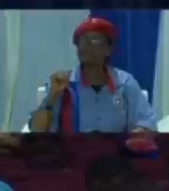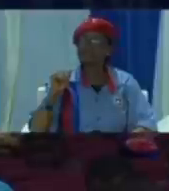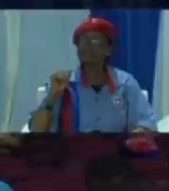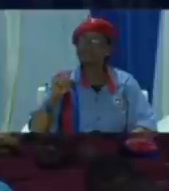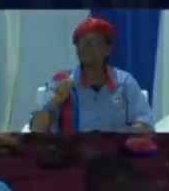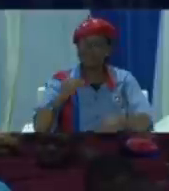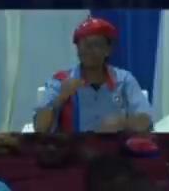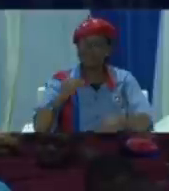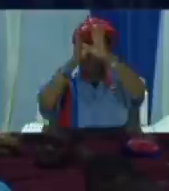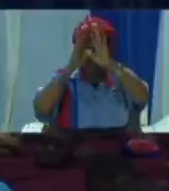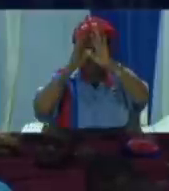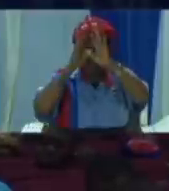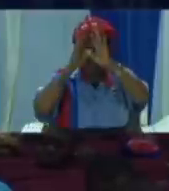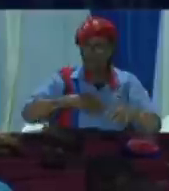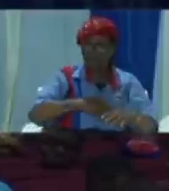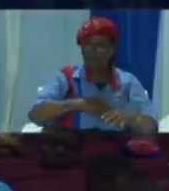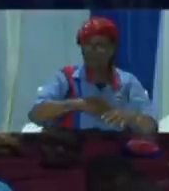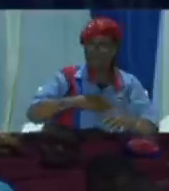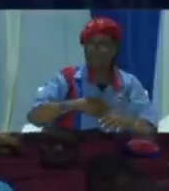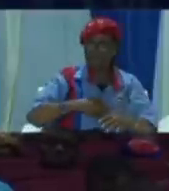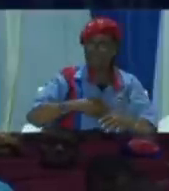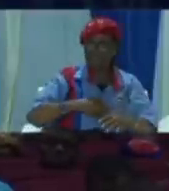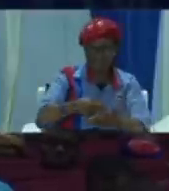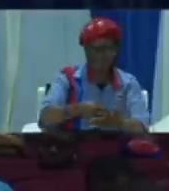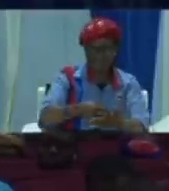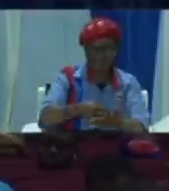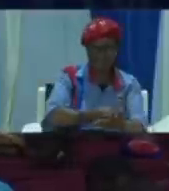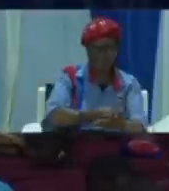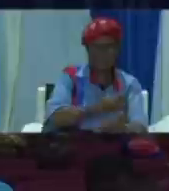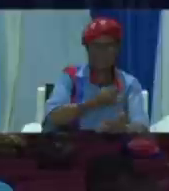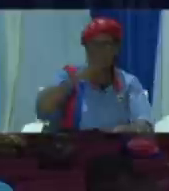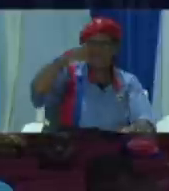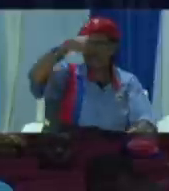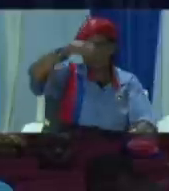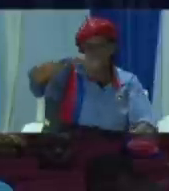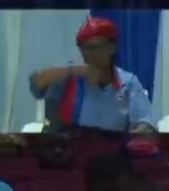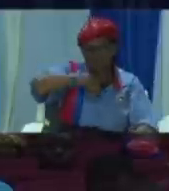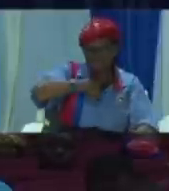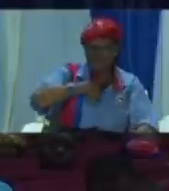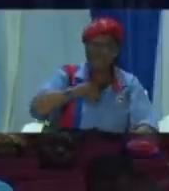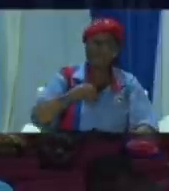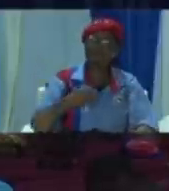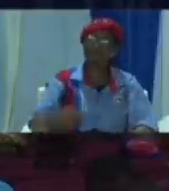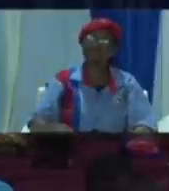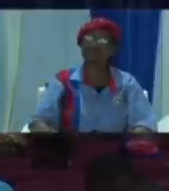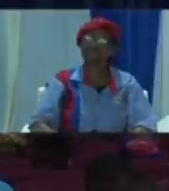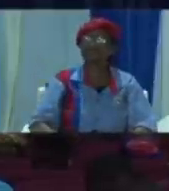Father, please inspire me. Baba Jowo fun mi ni imisi.